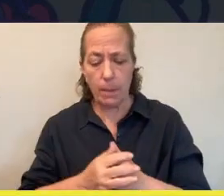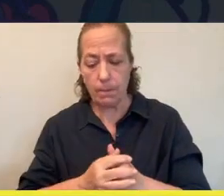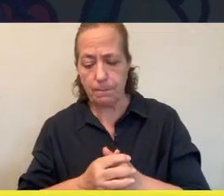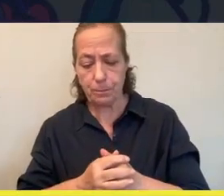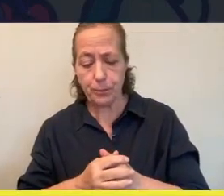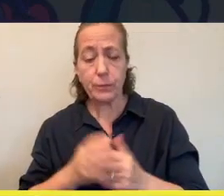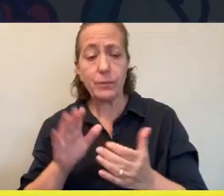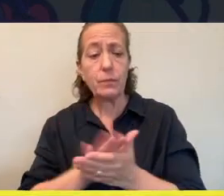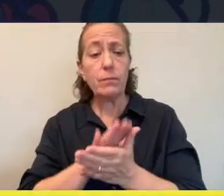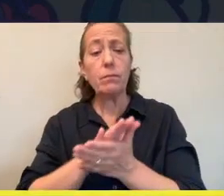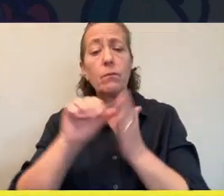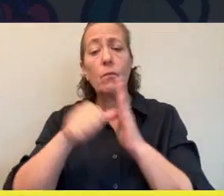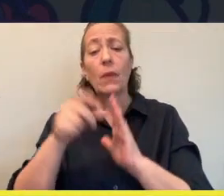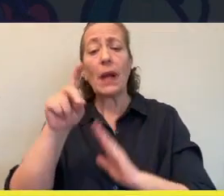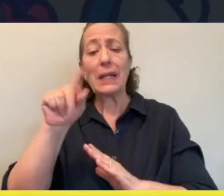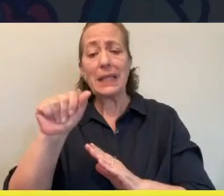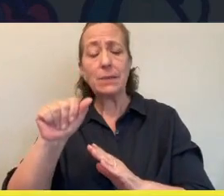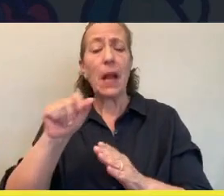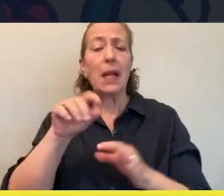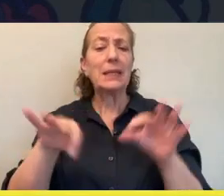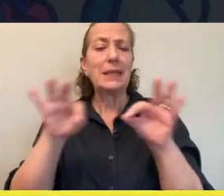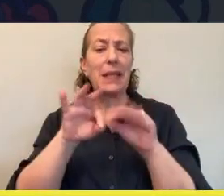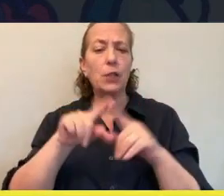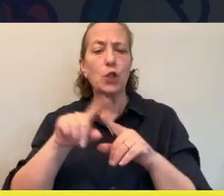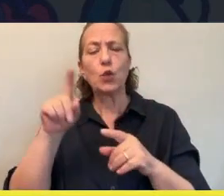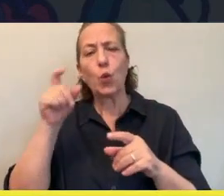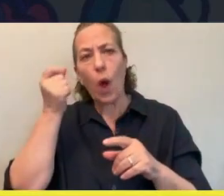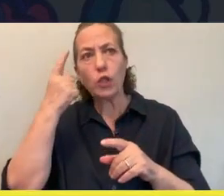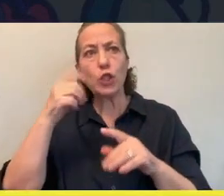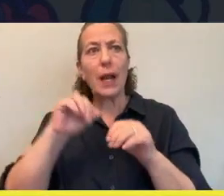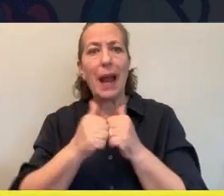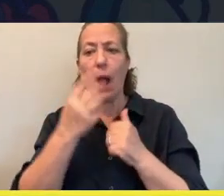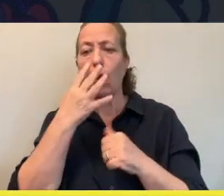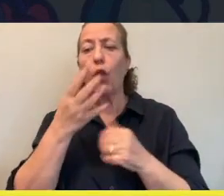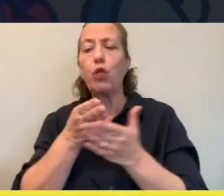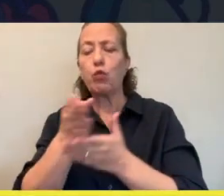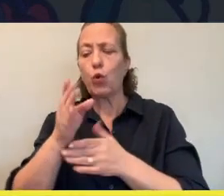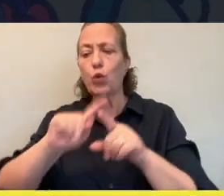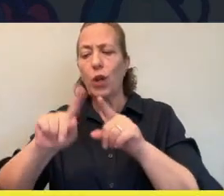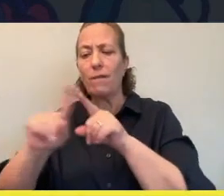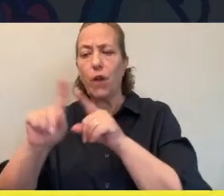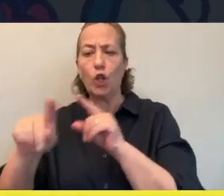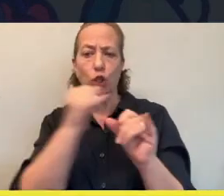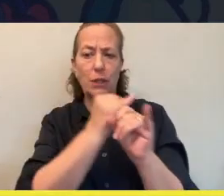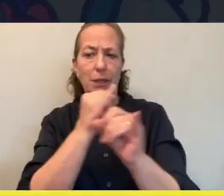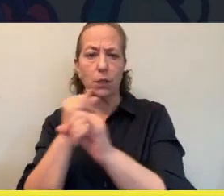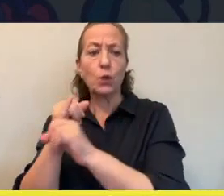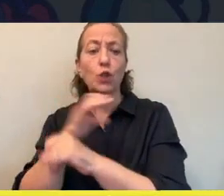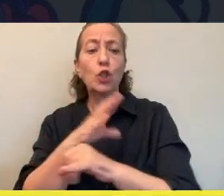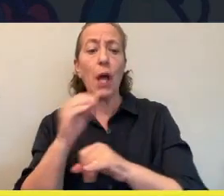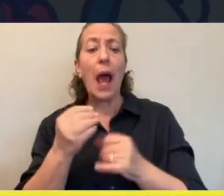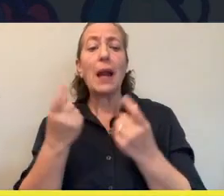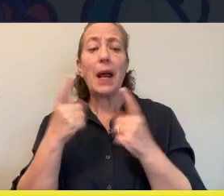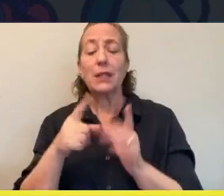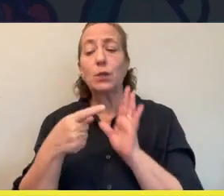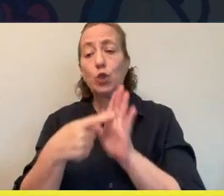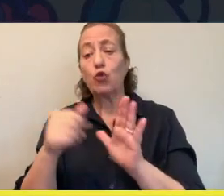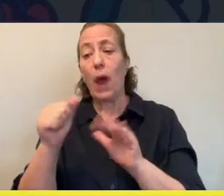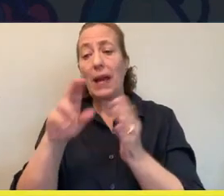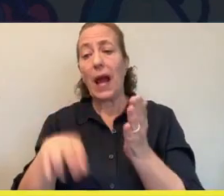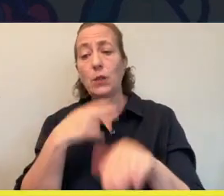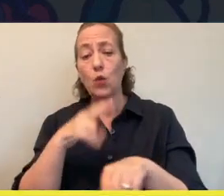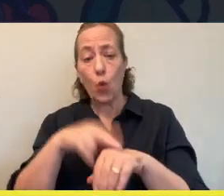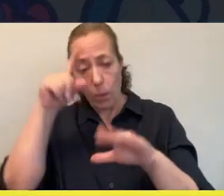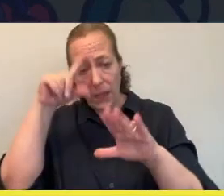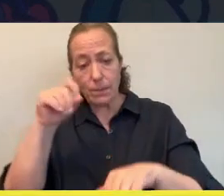disability is central to understanding how incarceration occurs through diverse institutional settings and comes to be portrayed as normal, expected, or